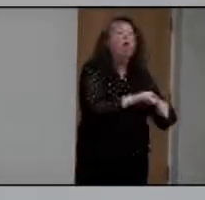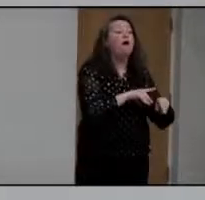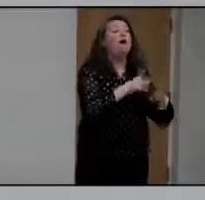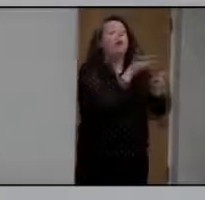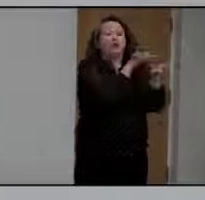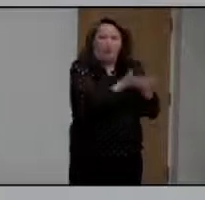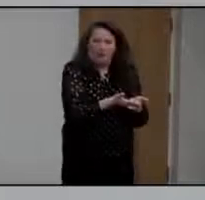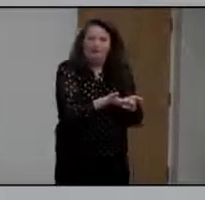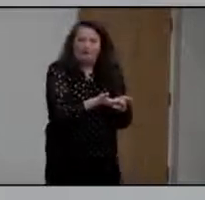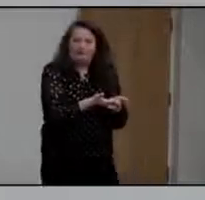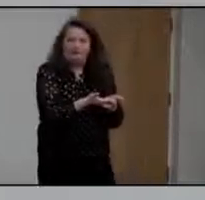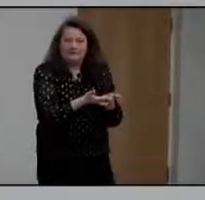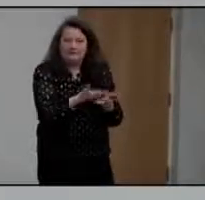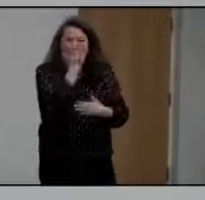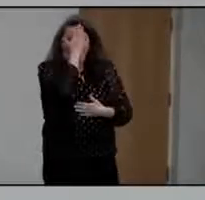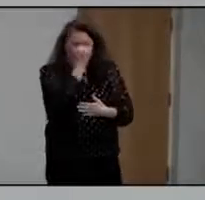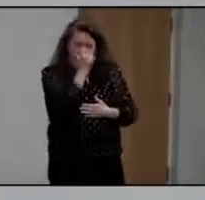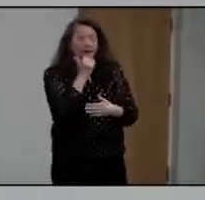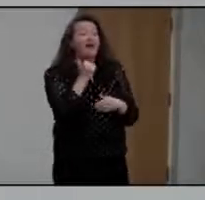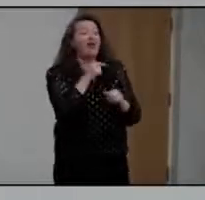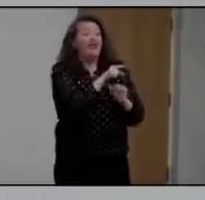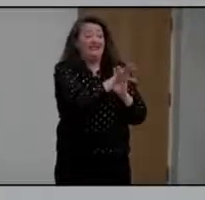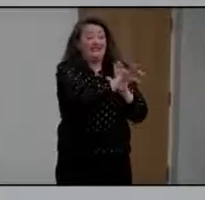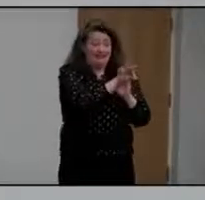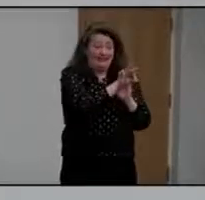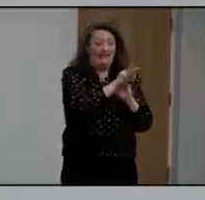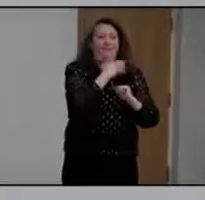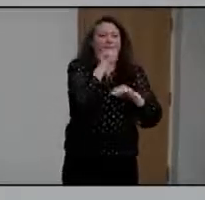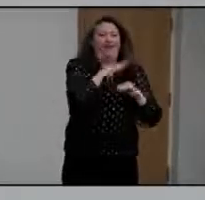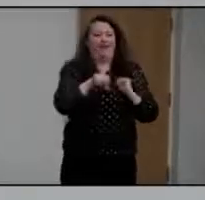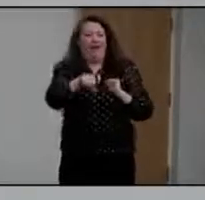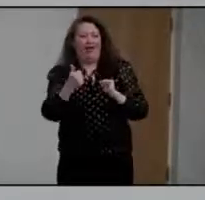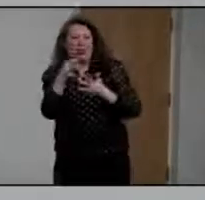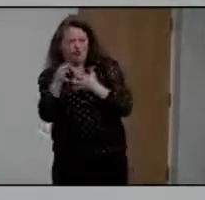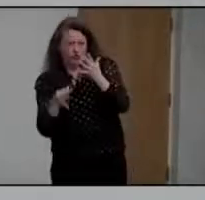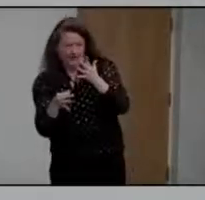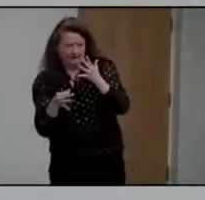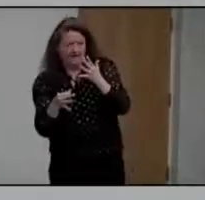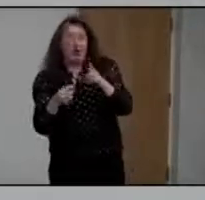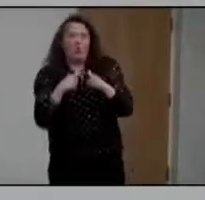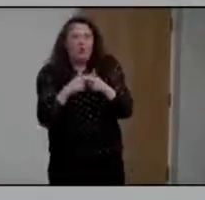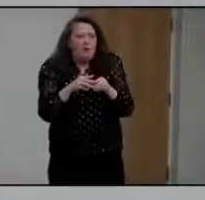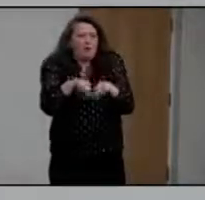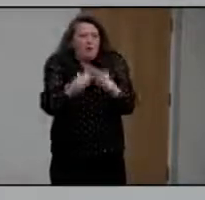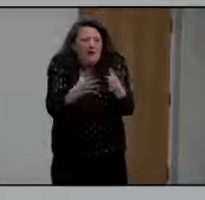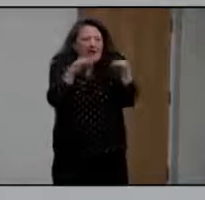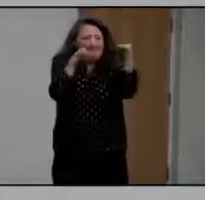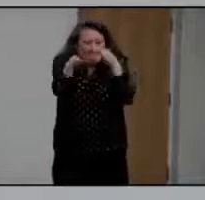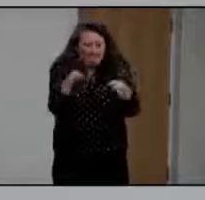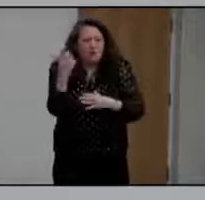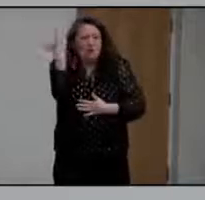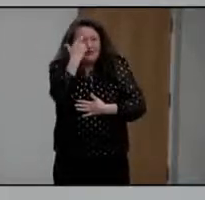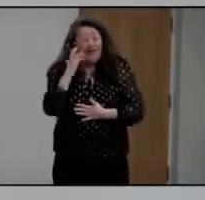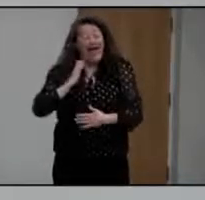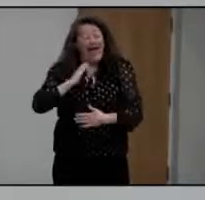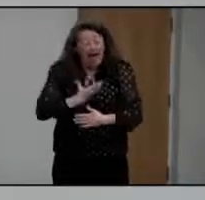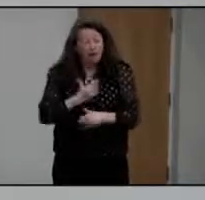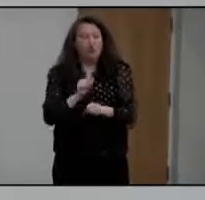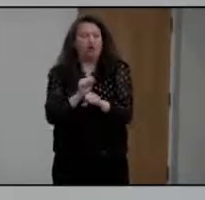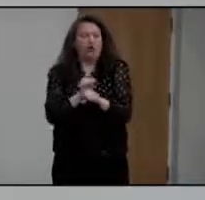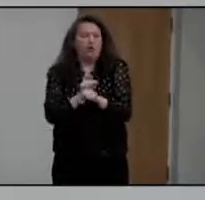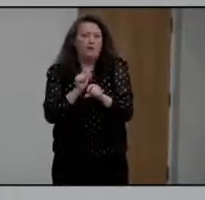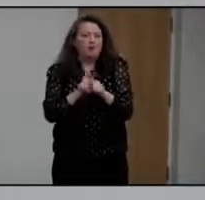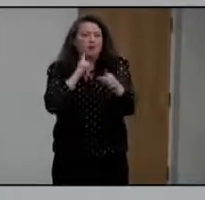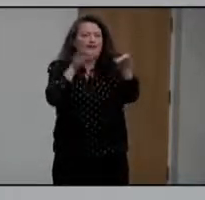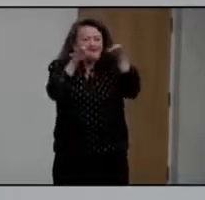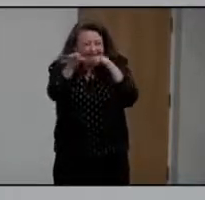document why one is preferable and more likely to be correct. So it's our job as technologists to develop explanations that would increase